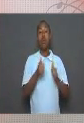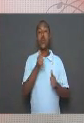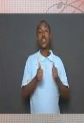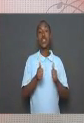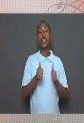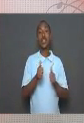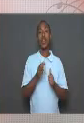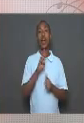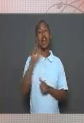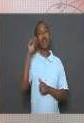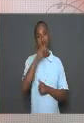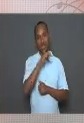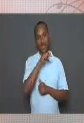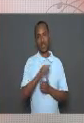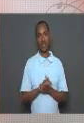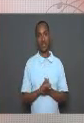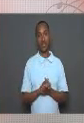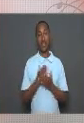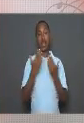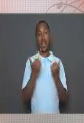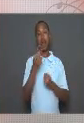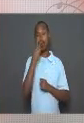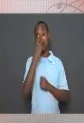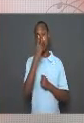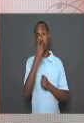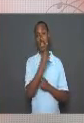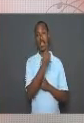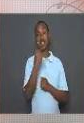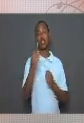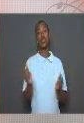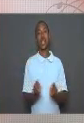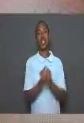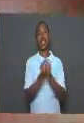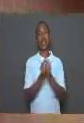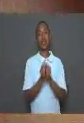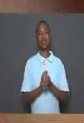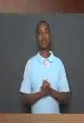are false? Let us go through each one together.